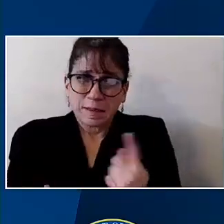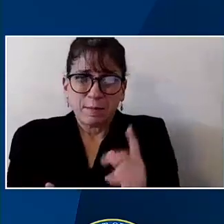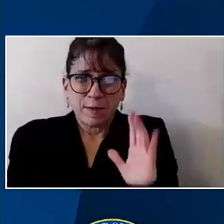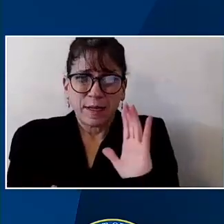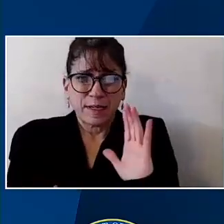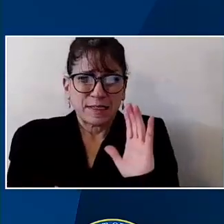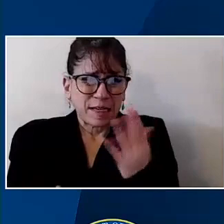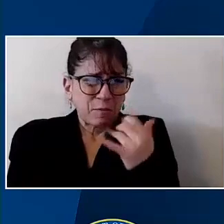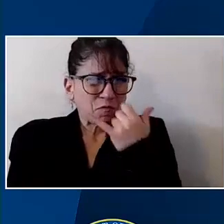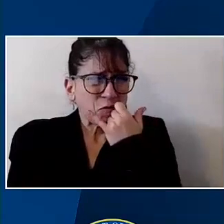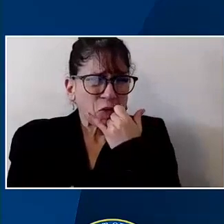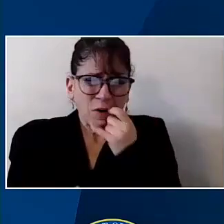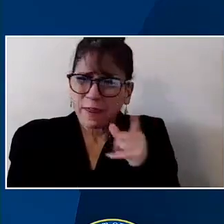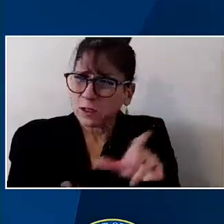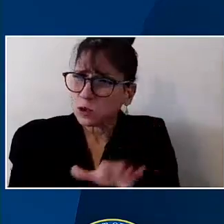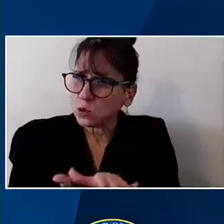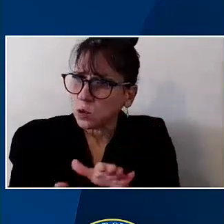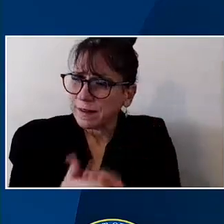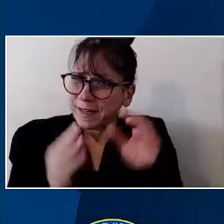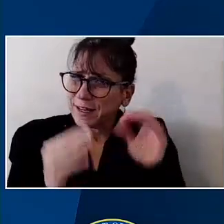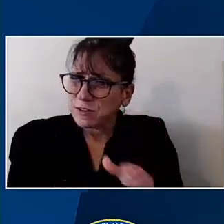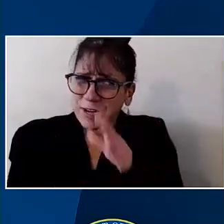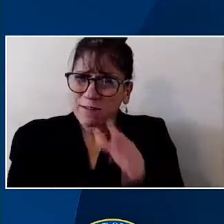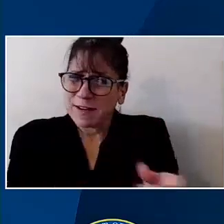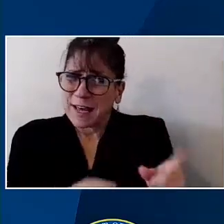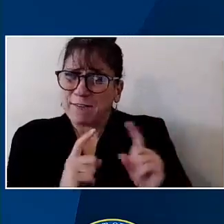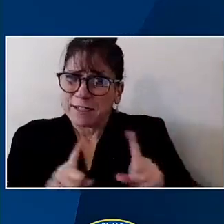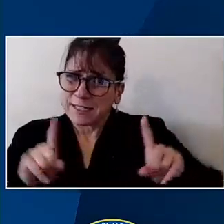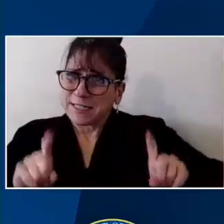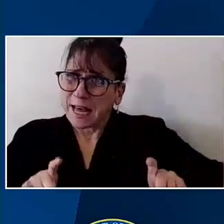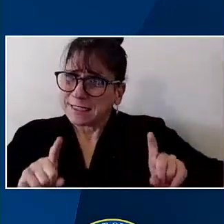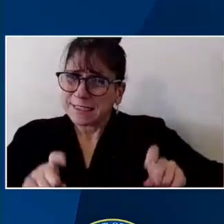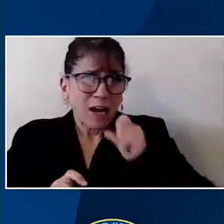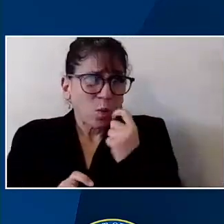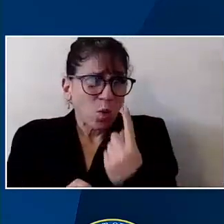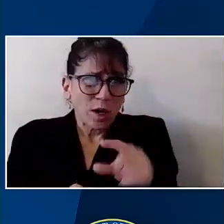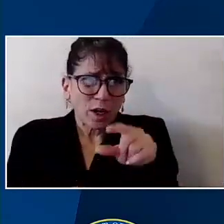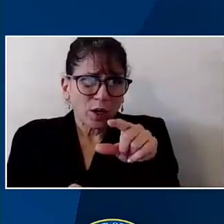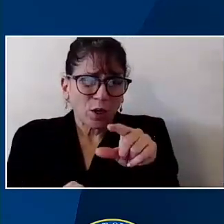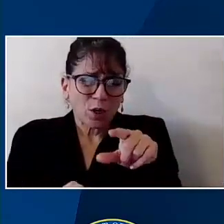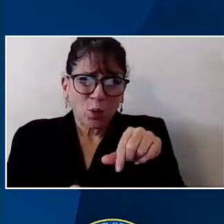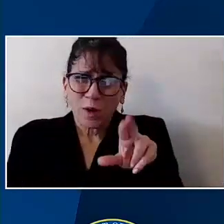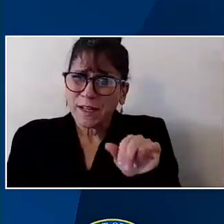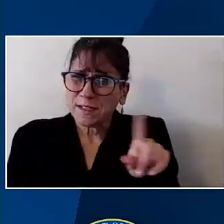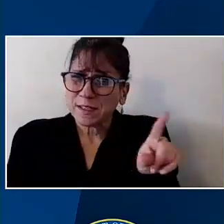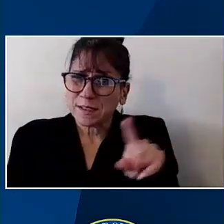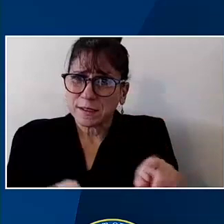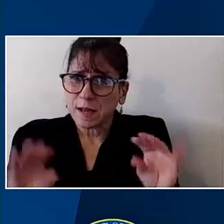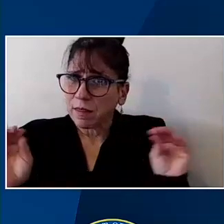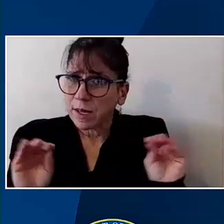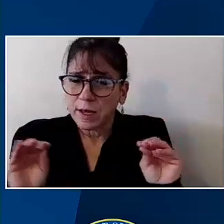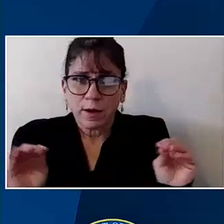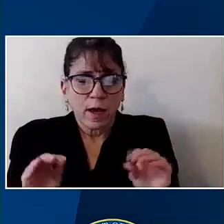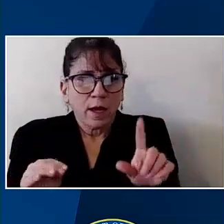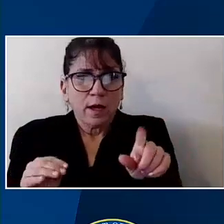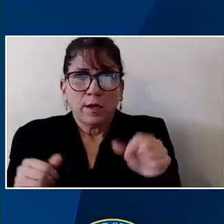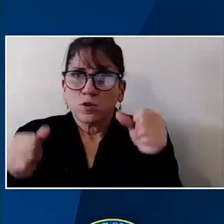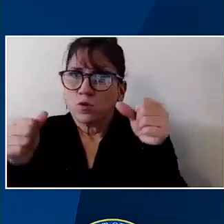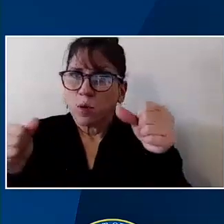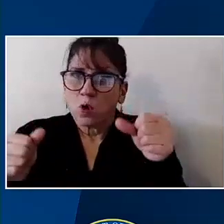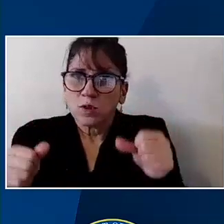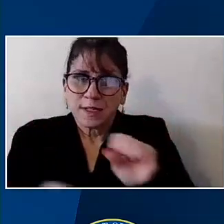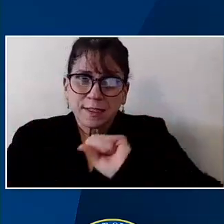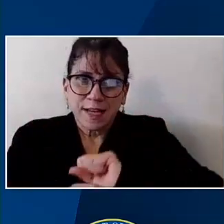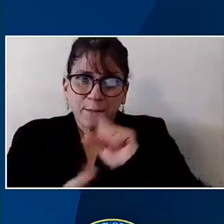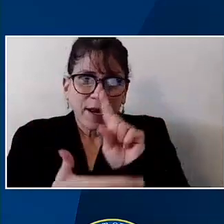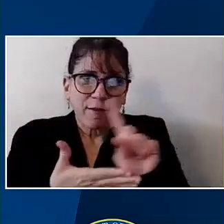school. The teachers never gave us any exams or tests, not even one quiz. Instead, we just had to post 2 written assignments each